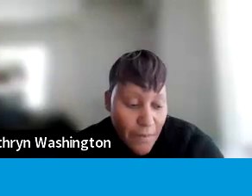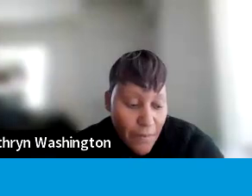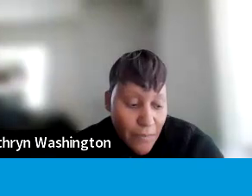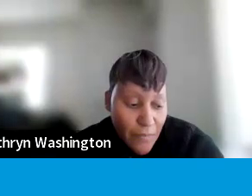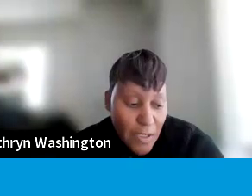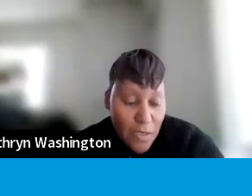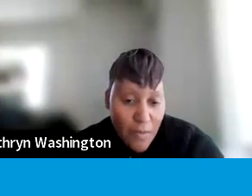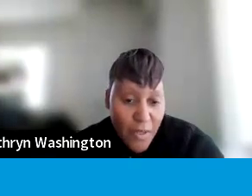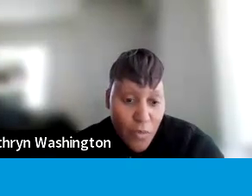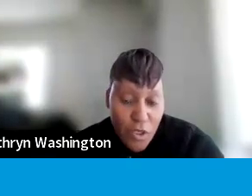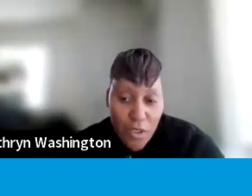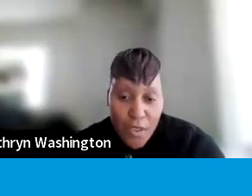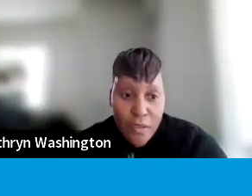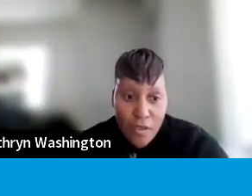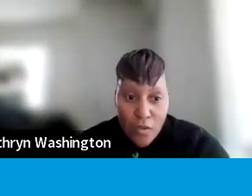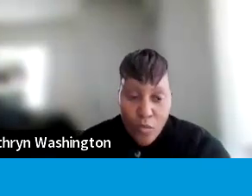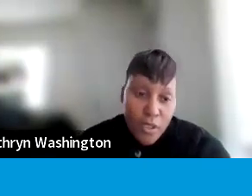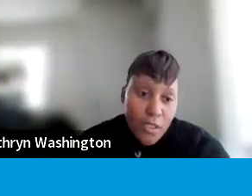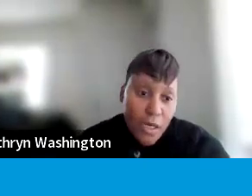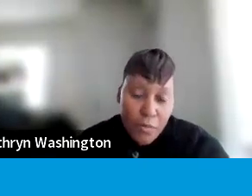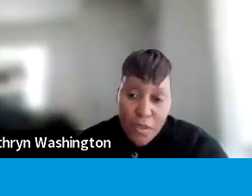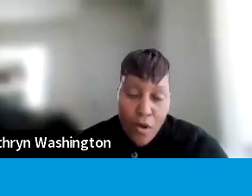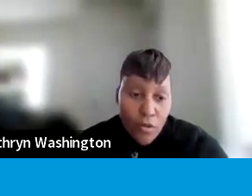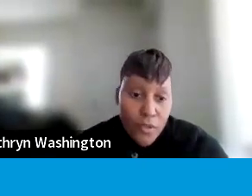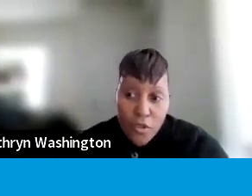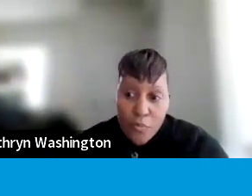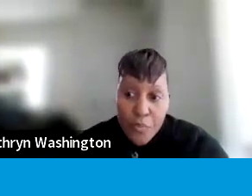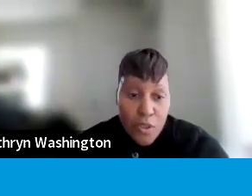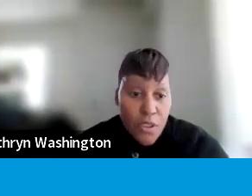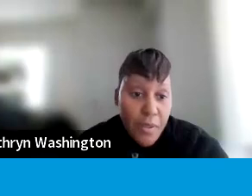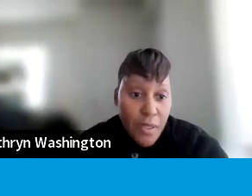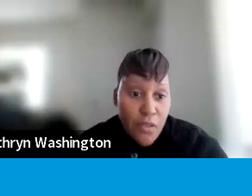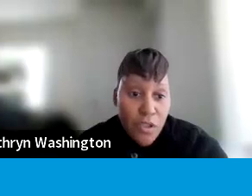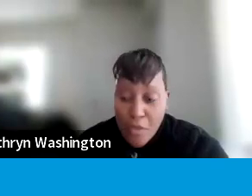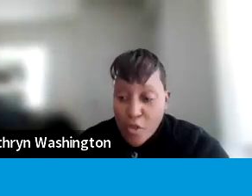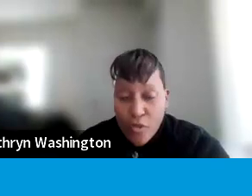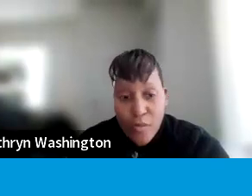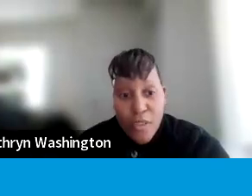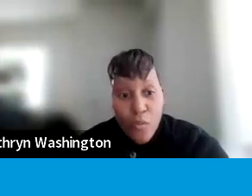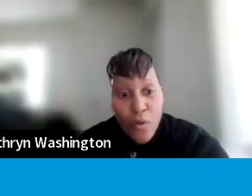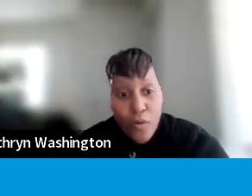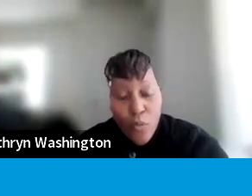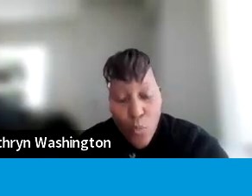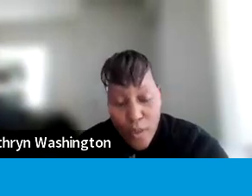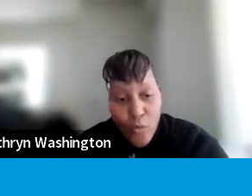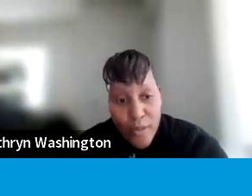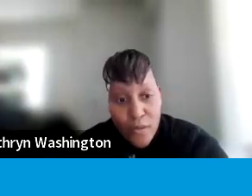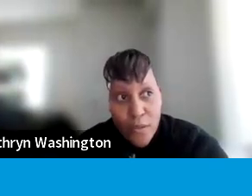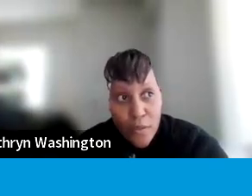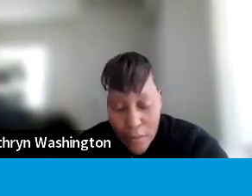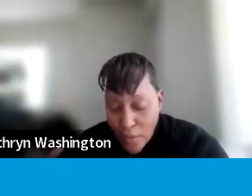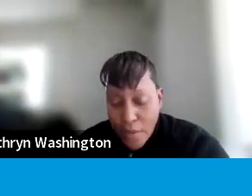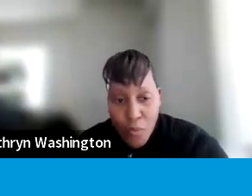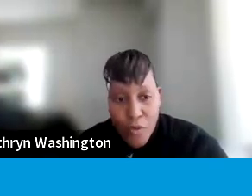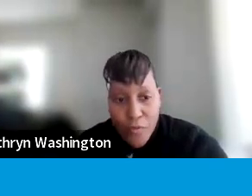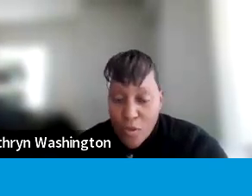that this is something that we should, again, this is a working document that all of us should participate in just to make sure that we get a